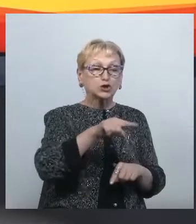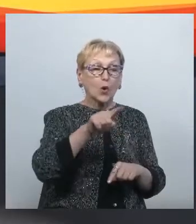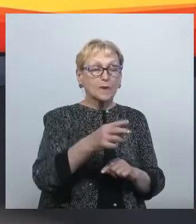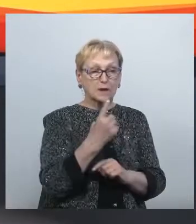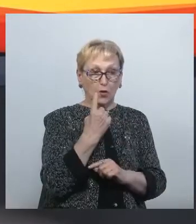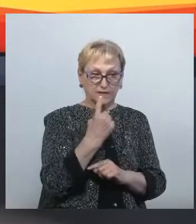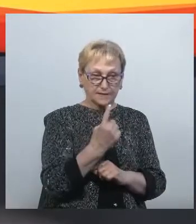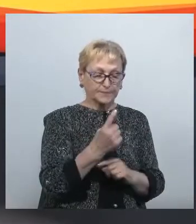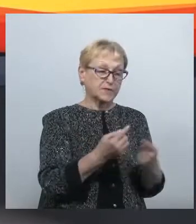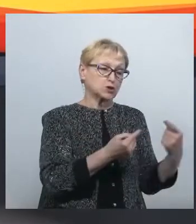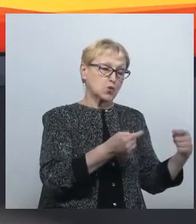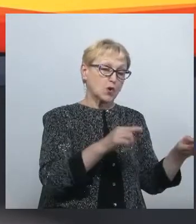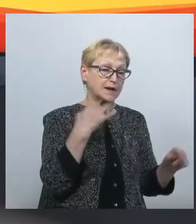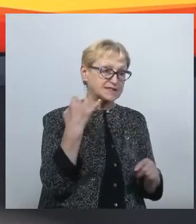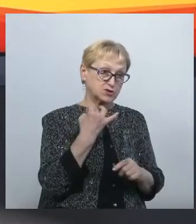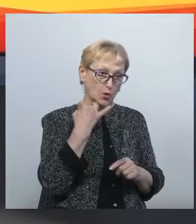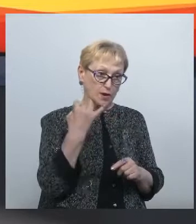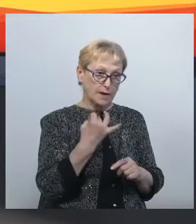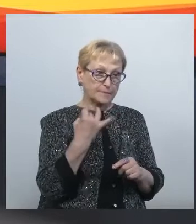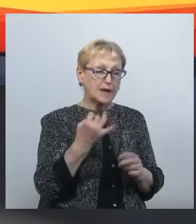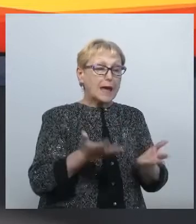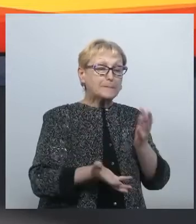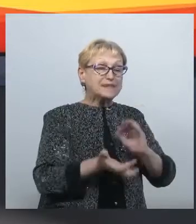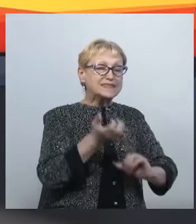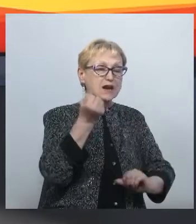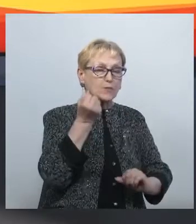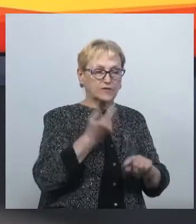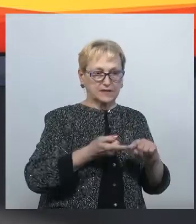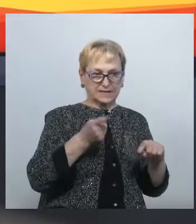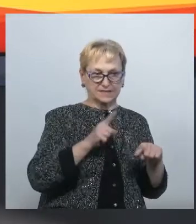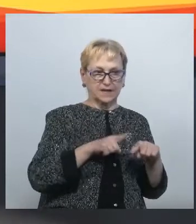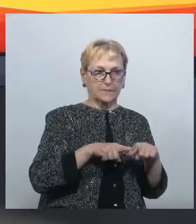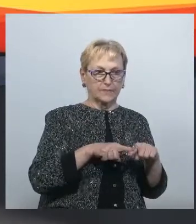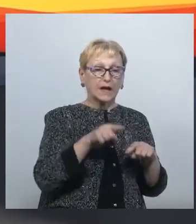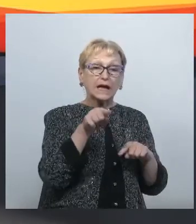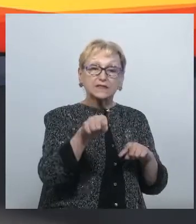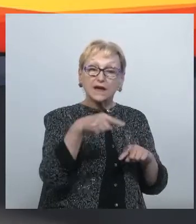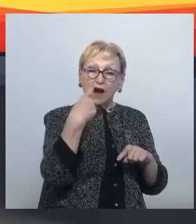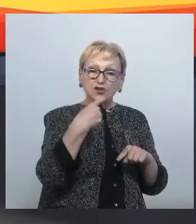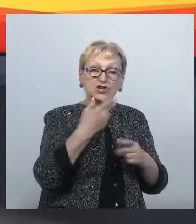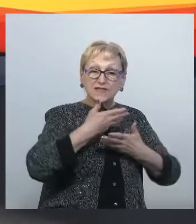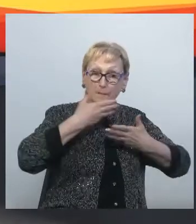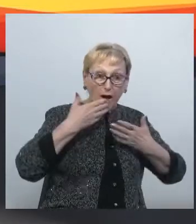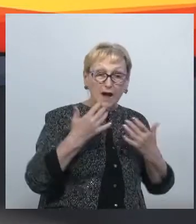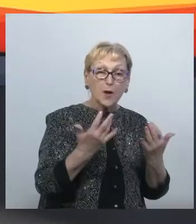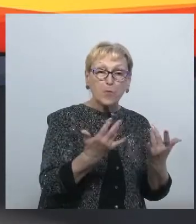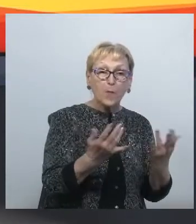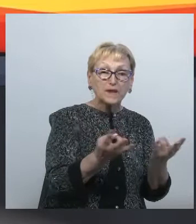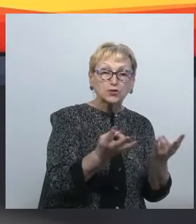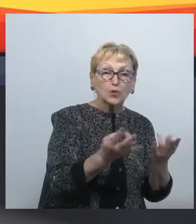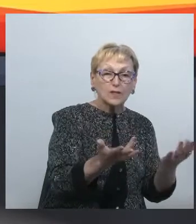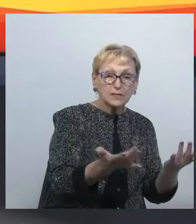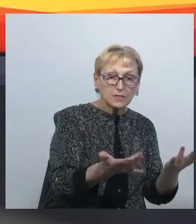number one. Now, secondly, it's very important to support this. You're saying that there is no demand.